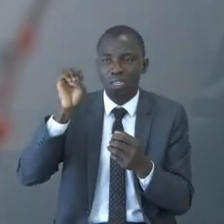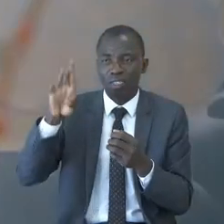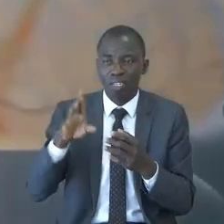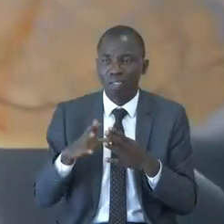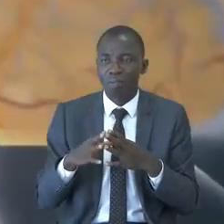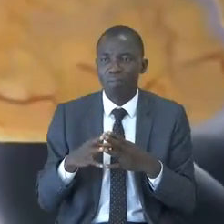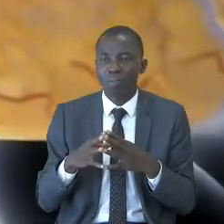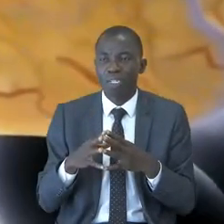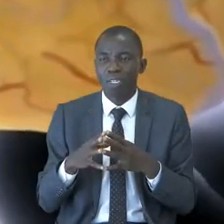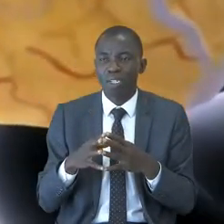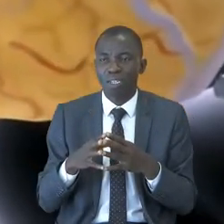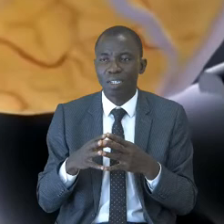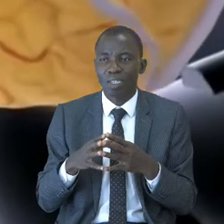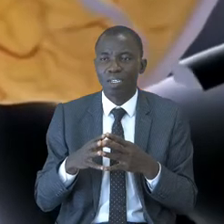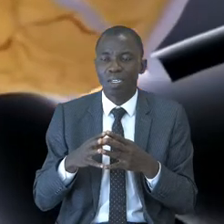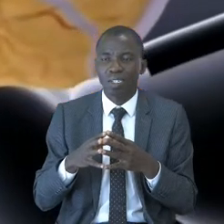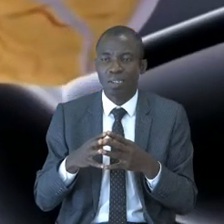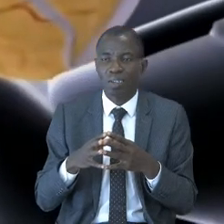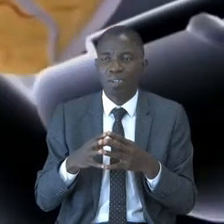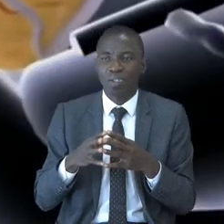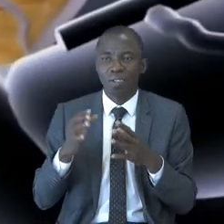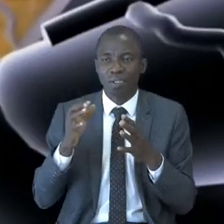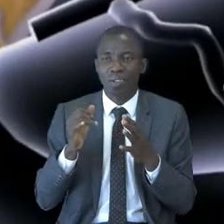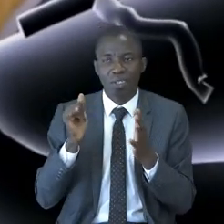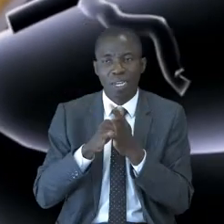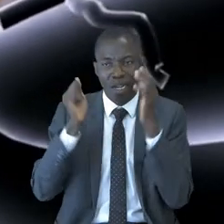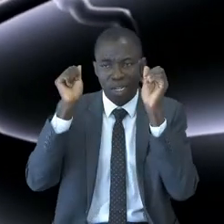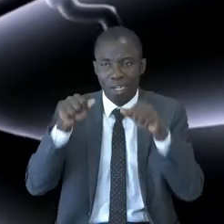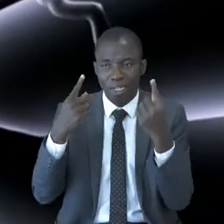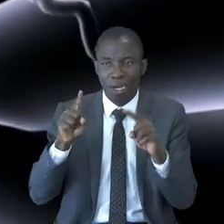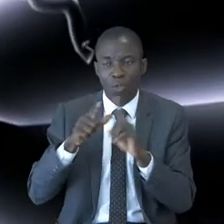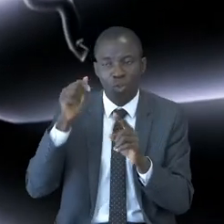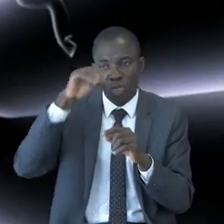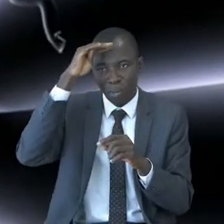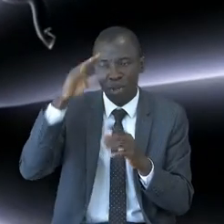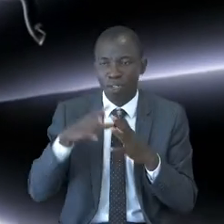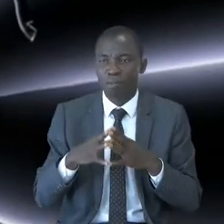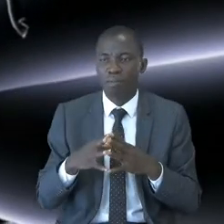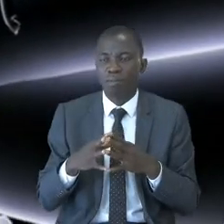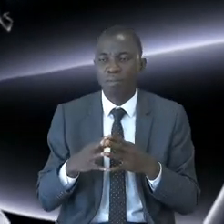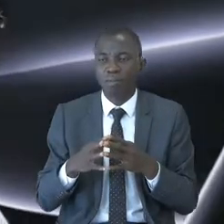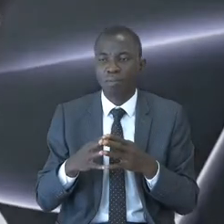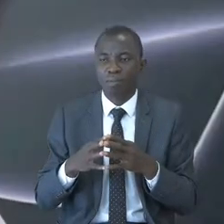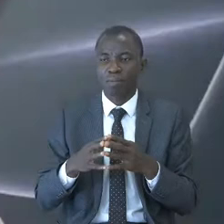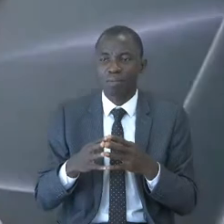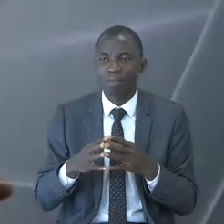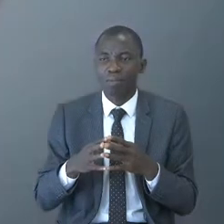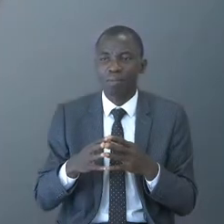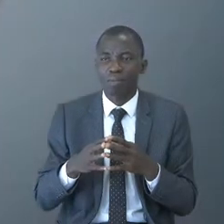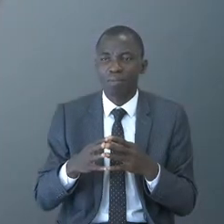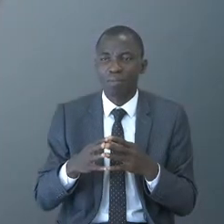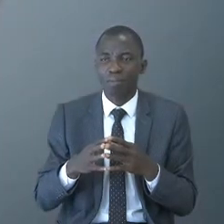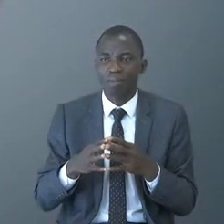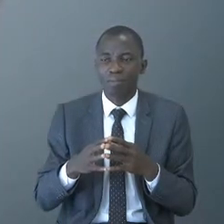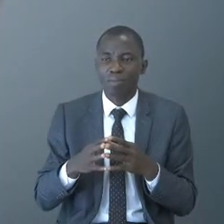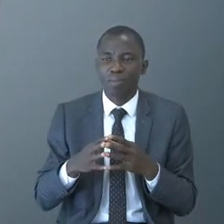45 or 40, 45, the prostate will start enlarging. And if nothing happens, the person will develop what they call